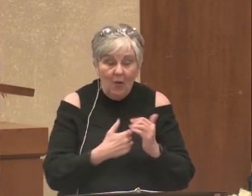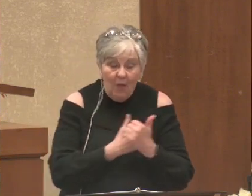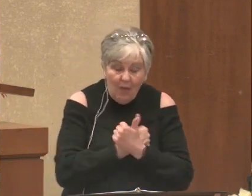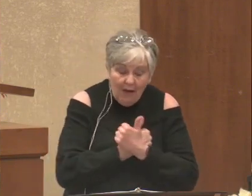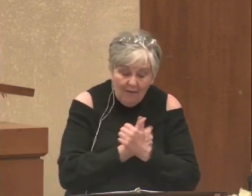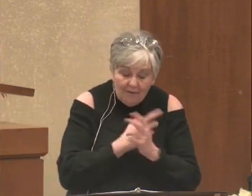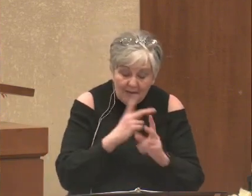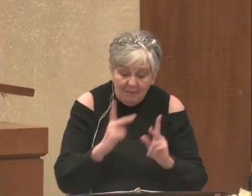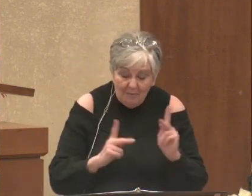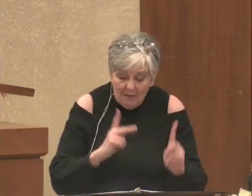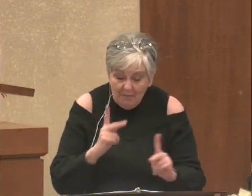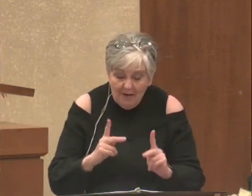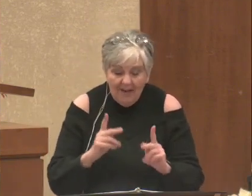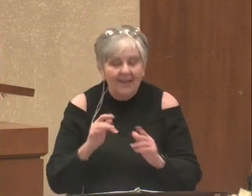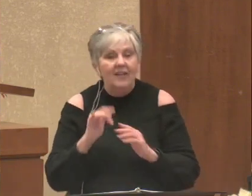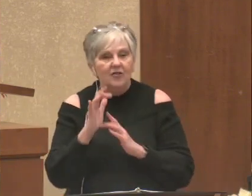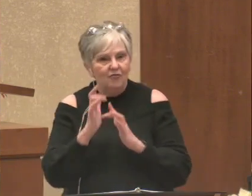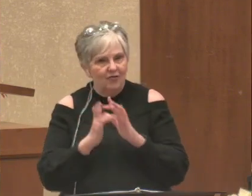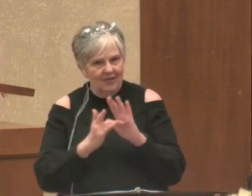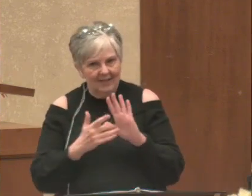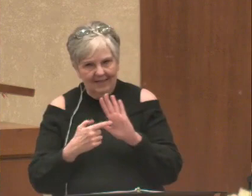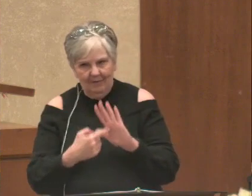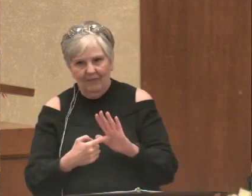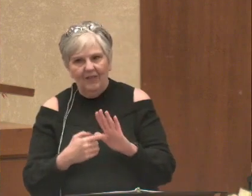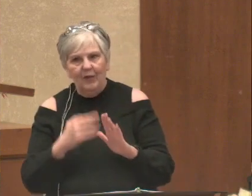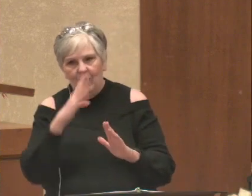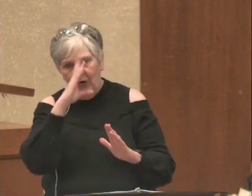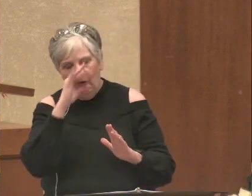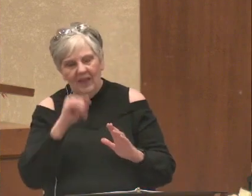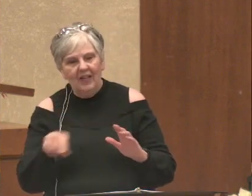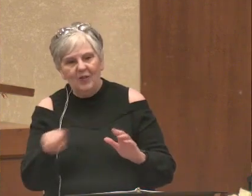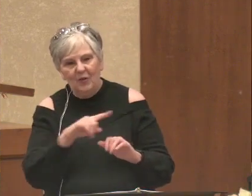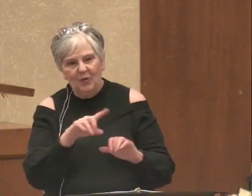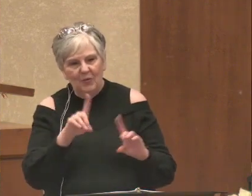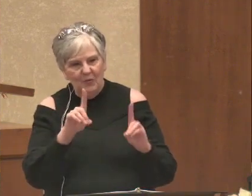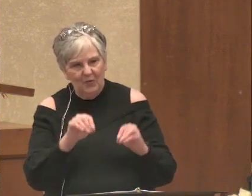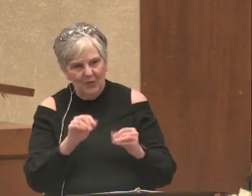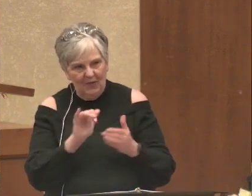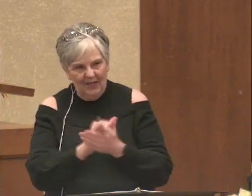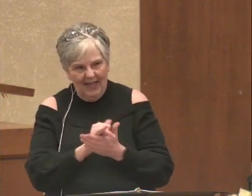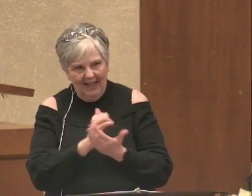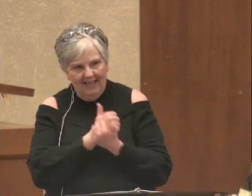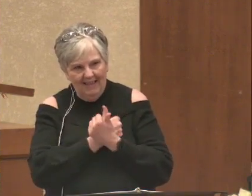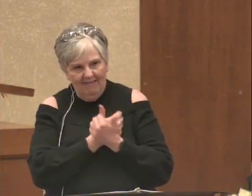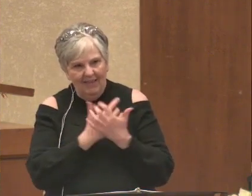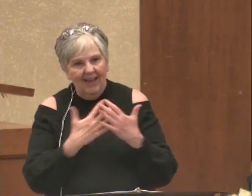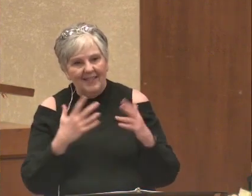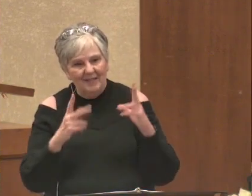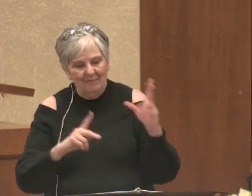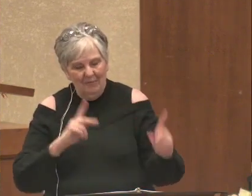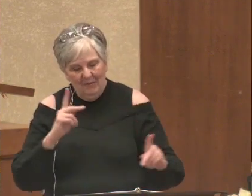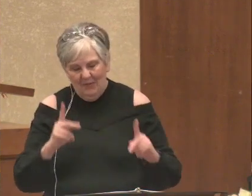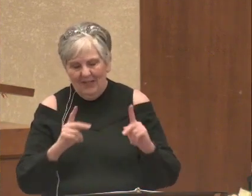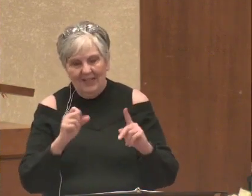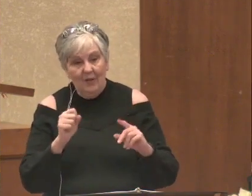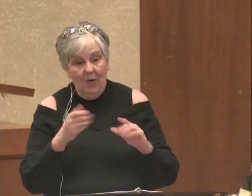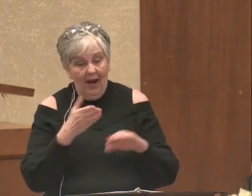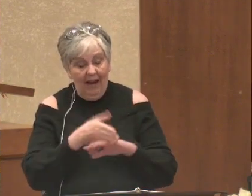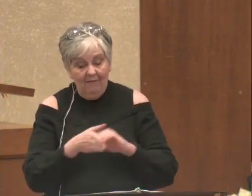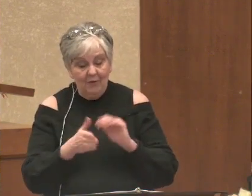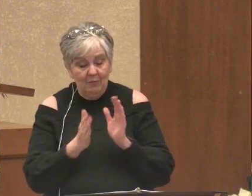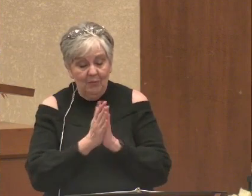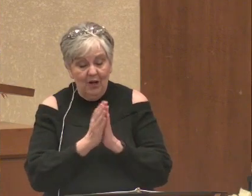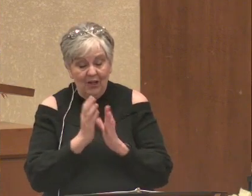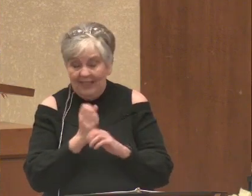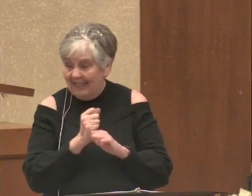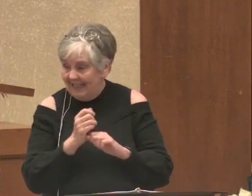someone, Jesus is revealed. And I know that you do that, don't you? You love lots of people. So after our prayer, you can get a